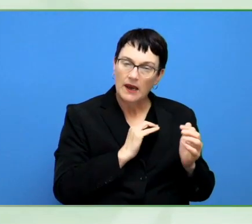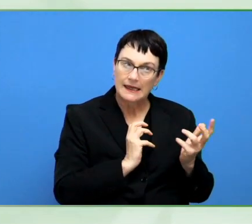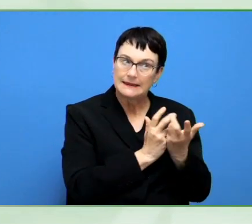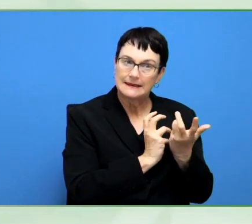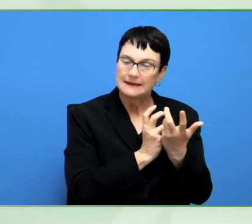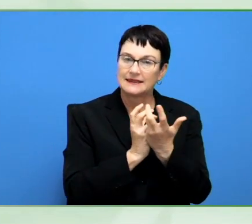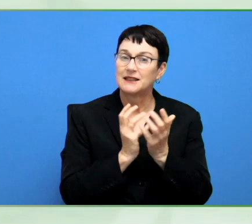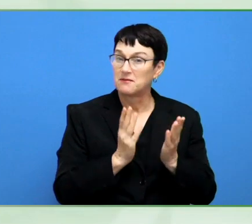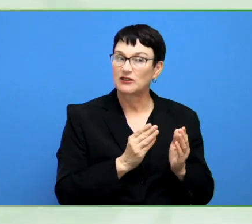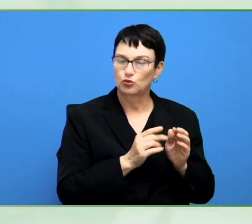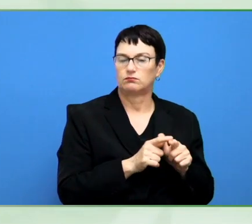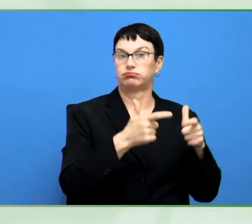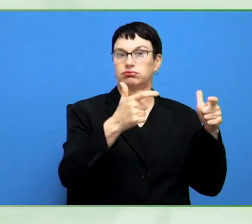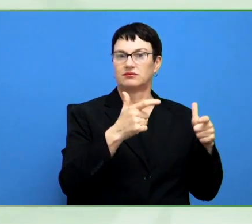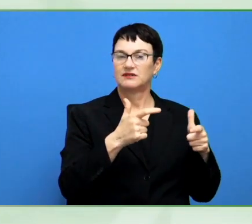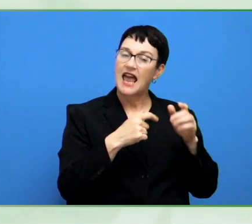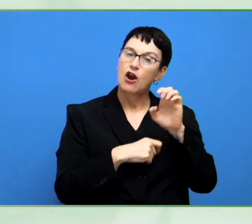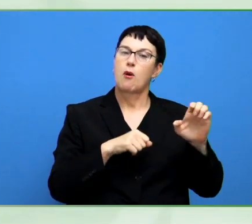okay. Good.